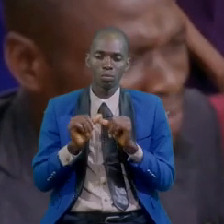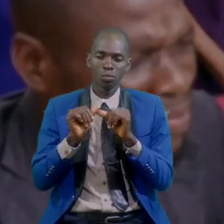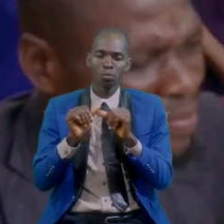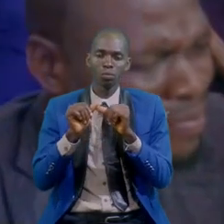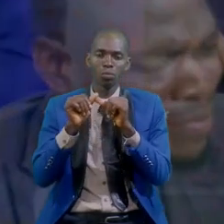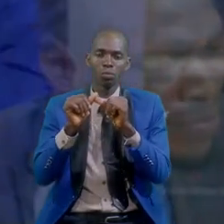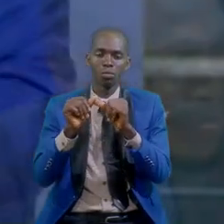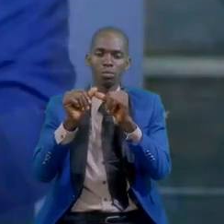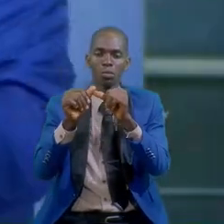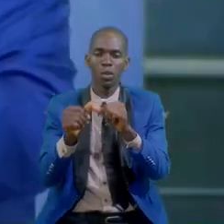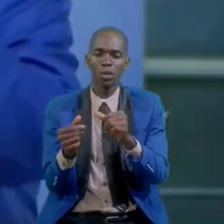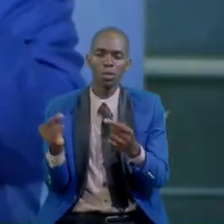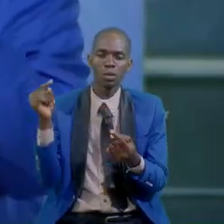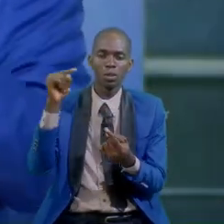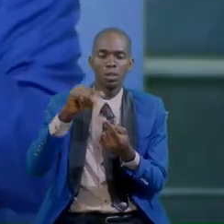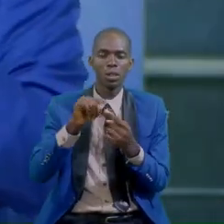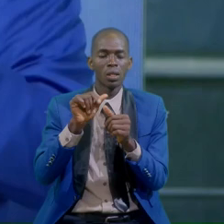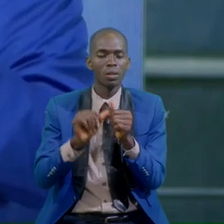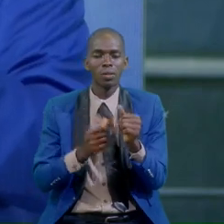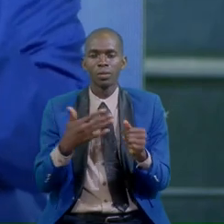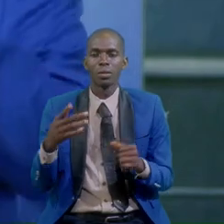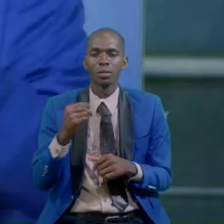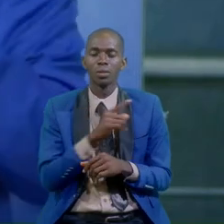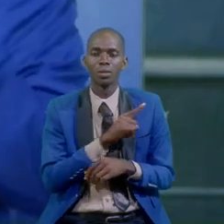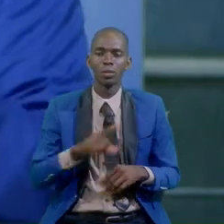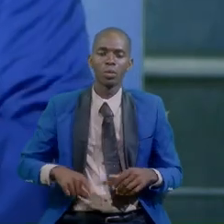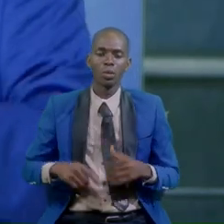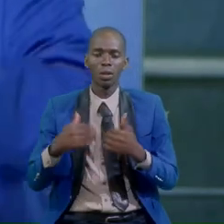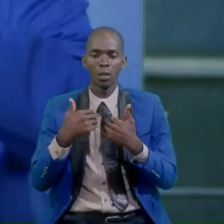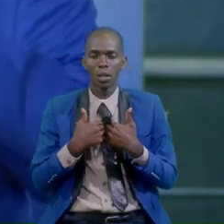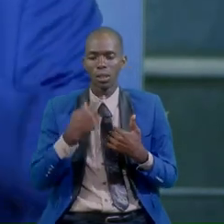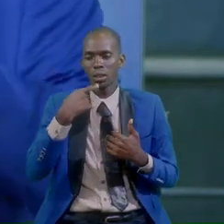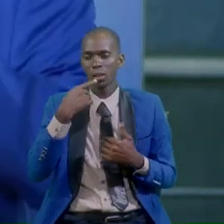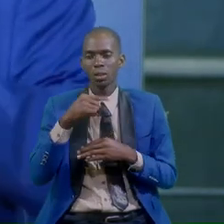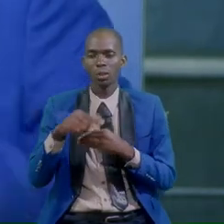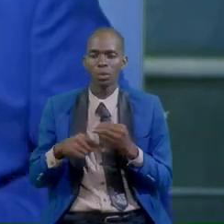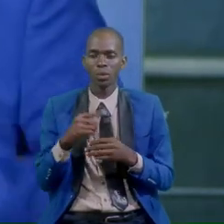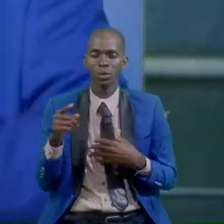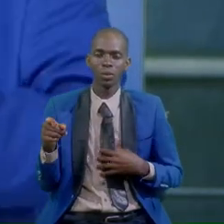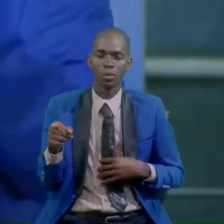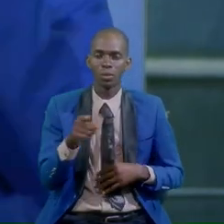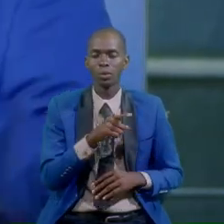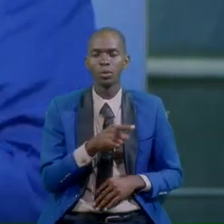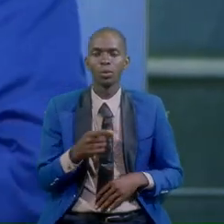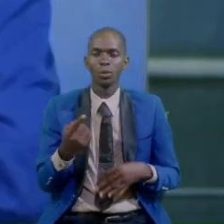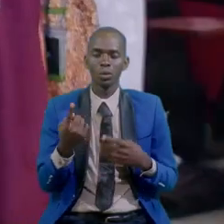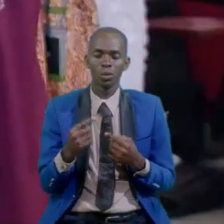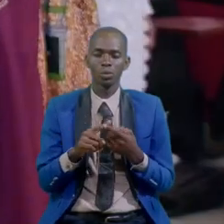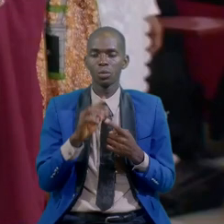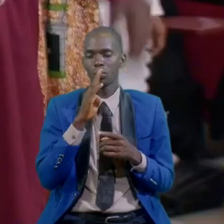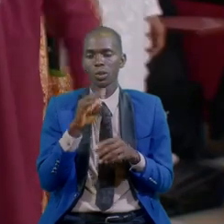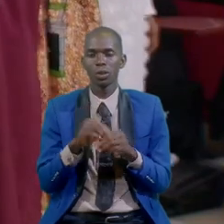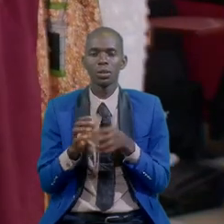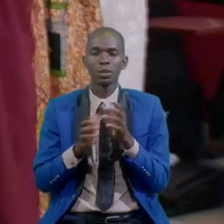until everything the Lord has spoken concerning you will be fulfilled